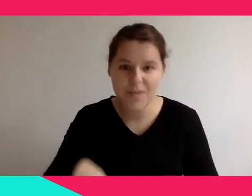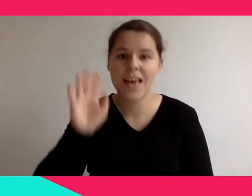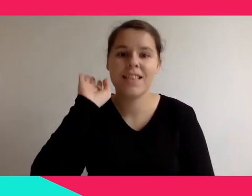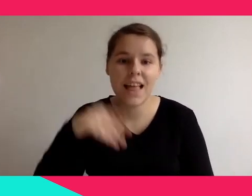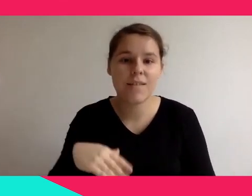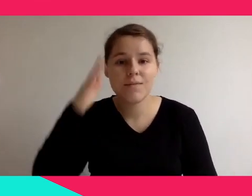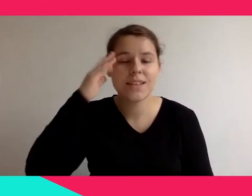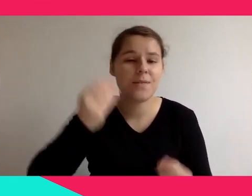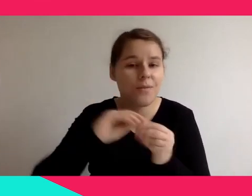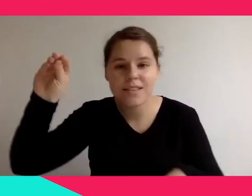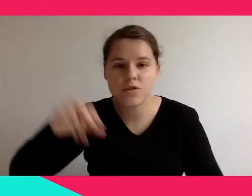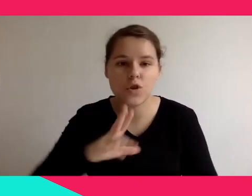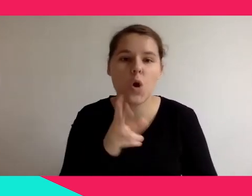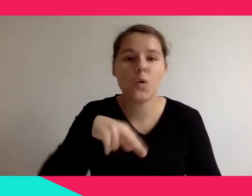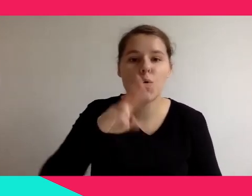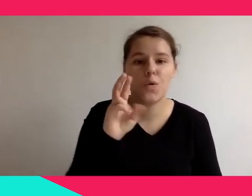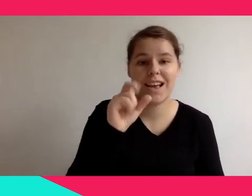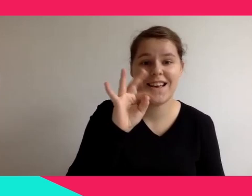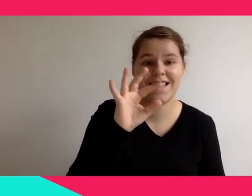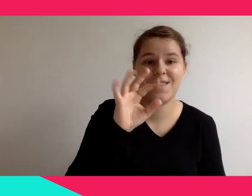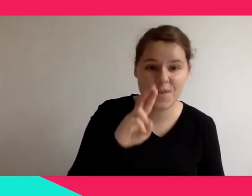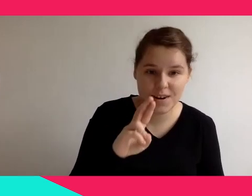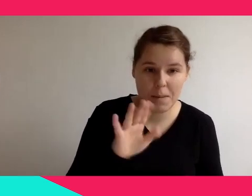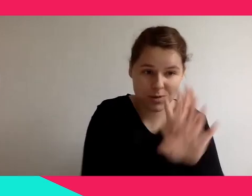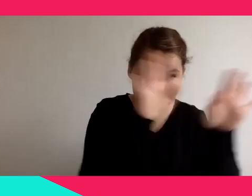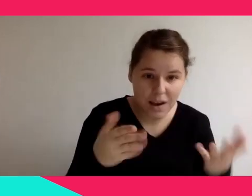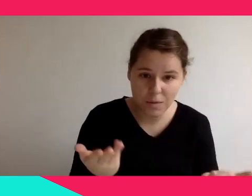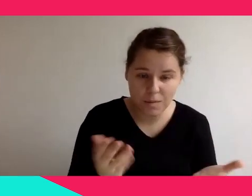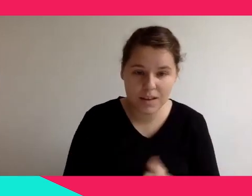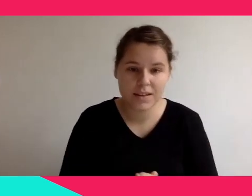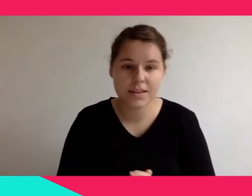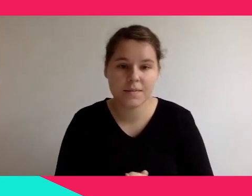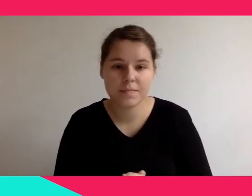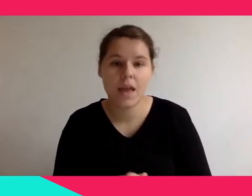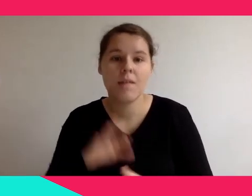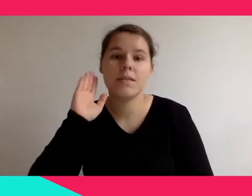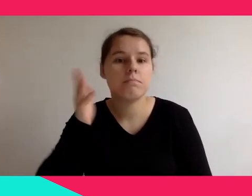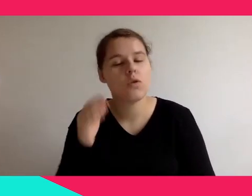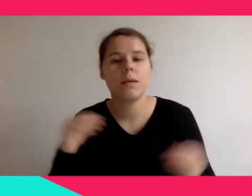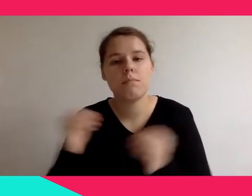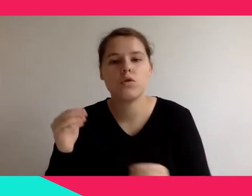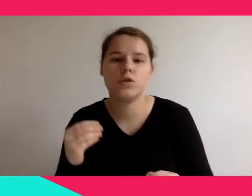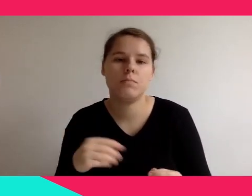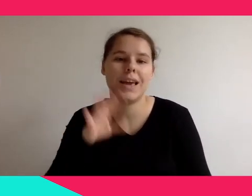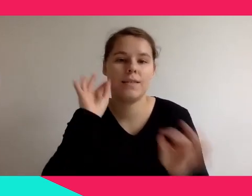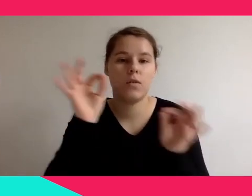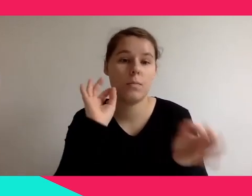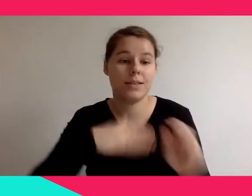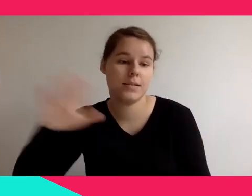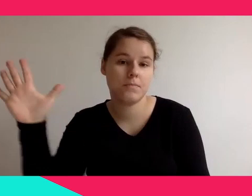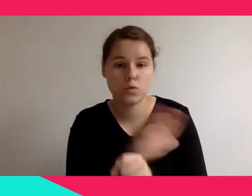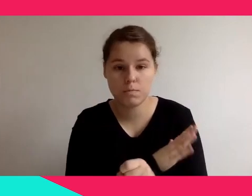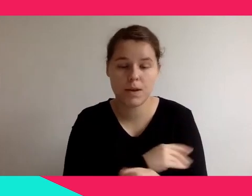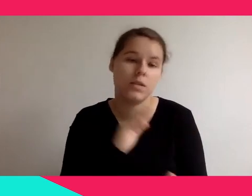a huge database that has all the bird species in the world in its database.